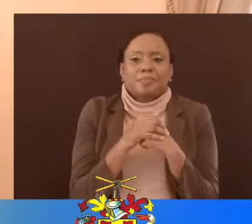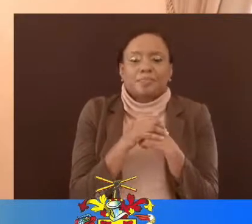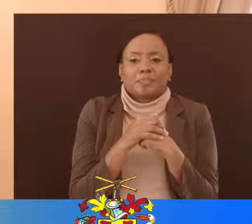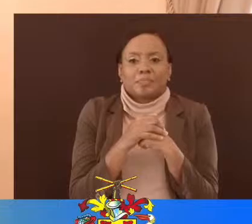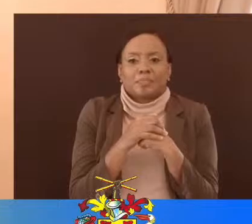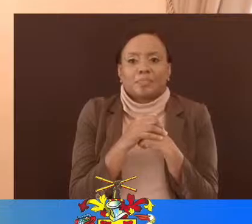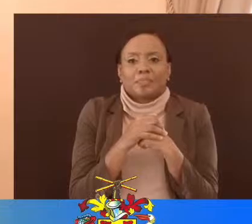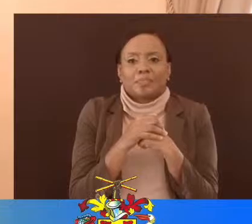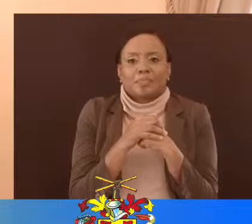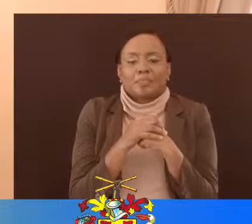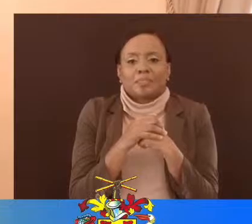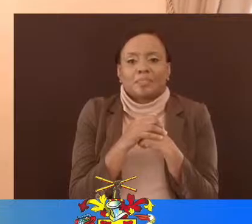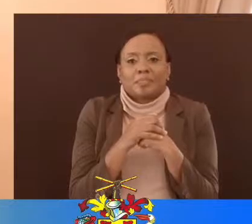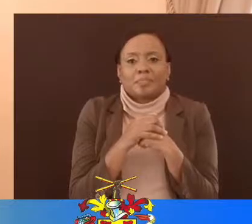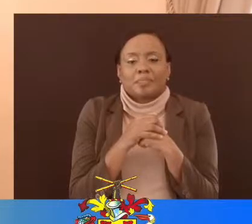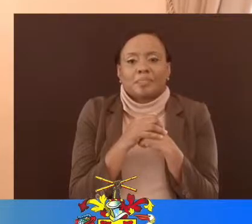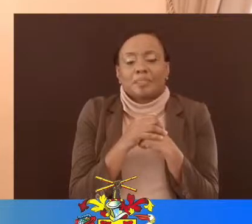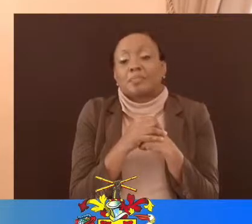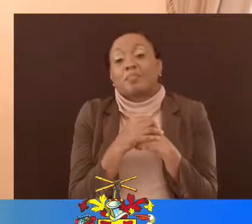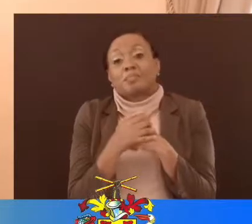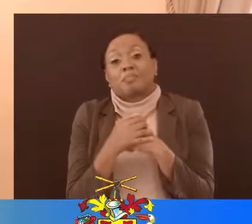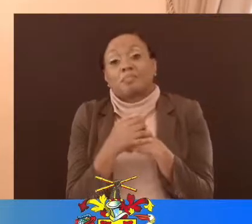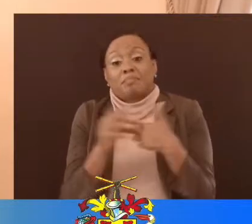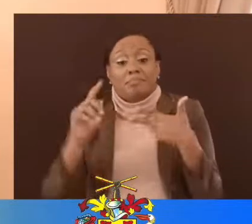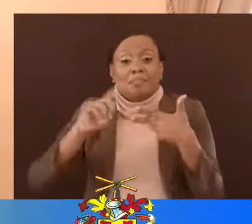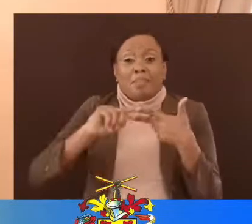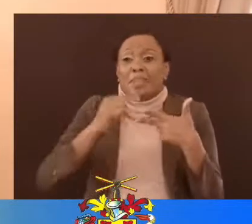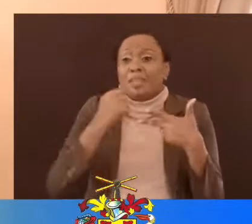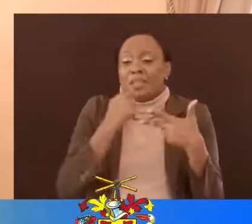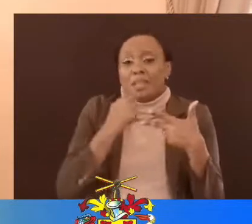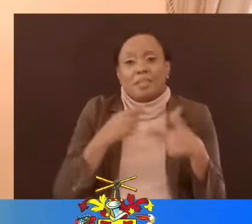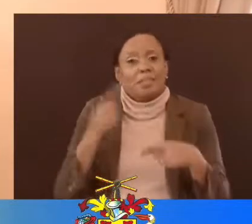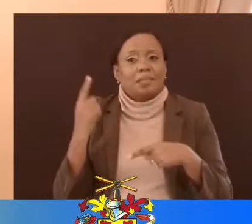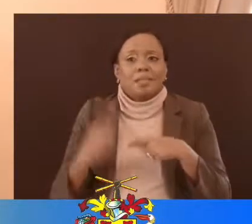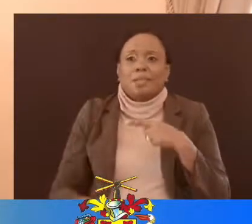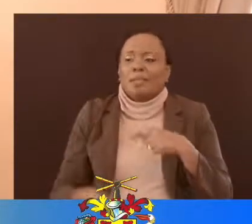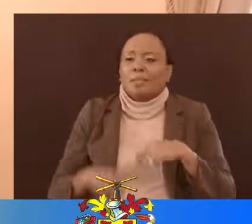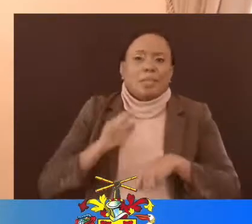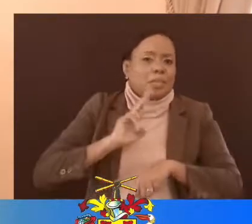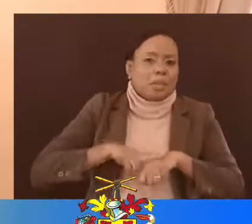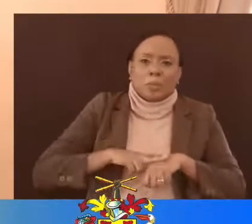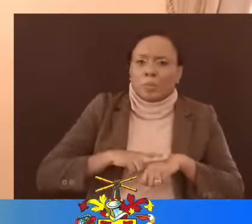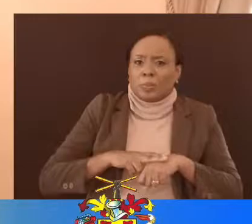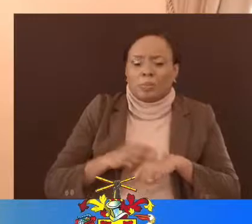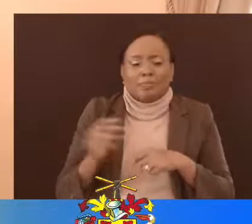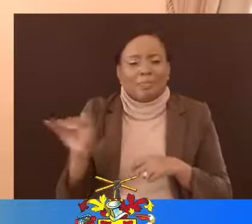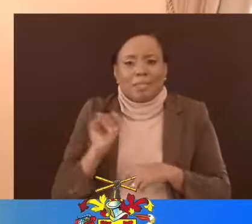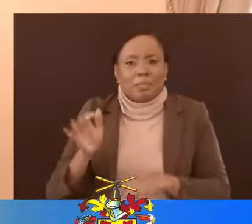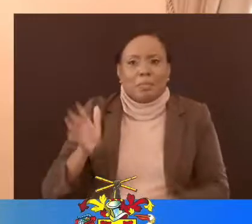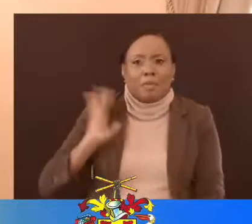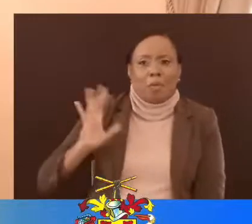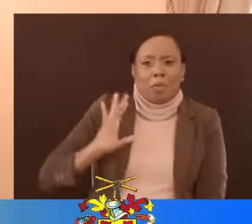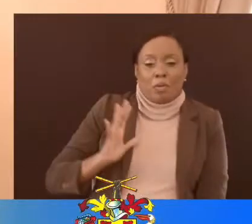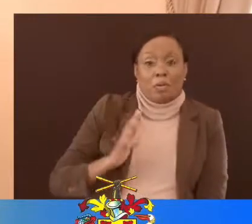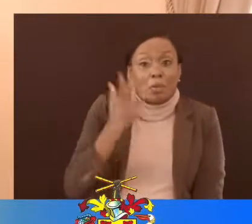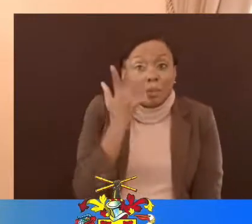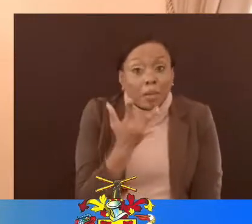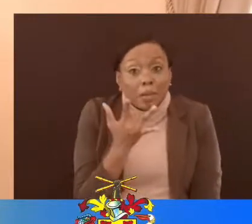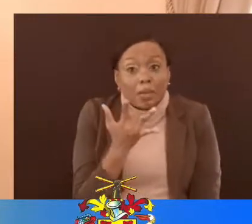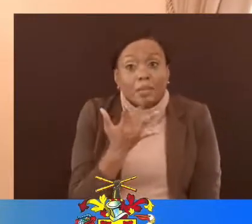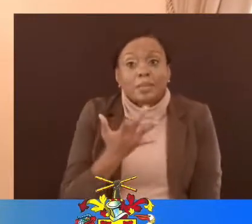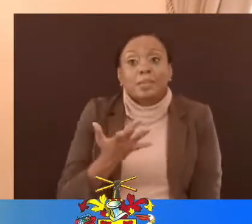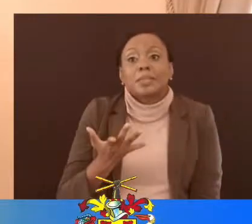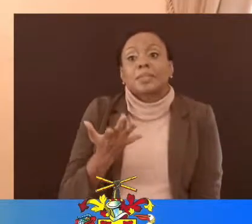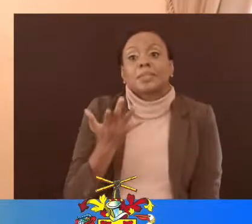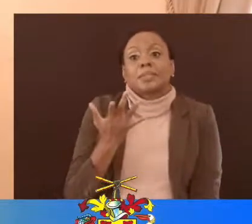of saying that it cannot be business as usual. And one of the reasons why it cannot be business